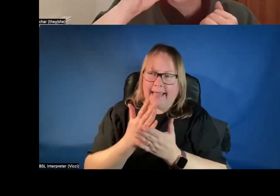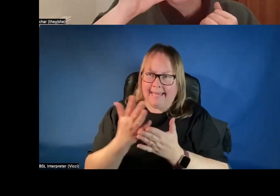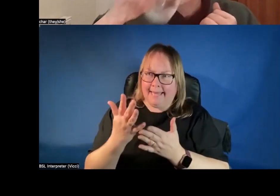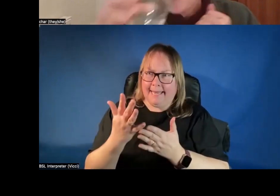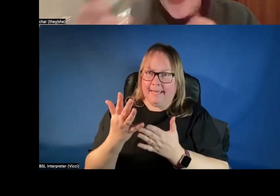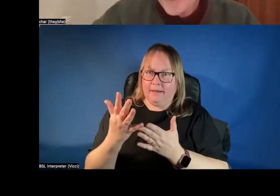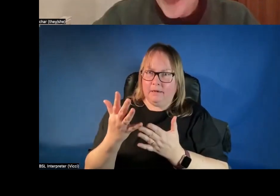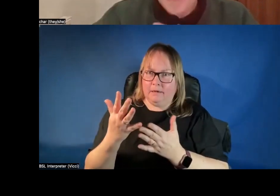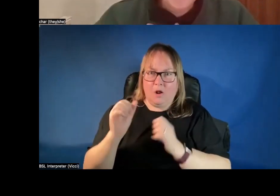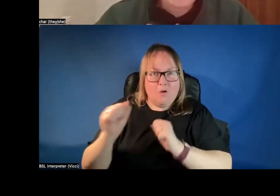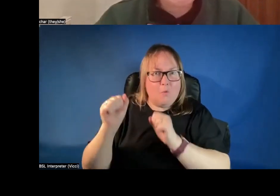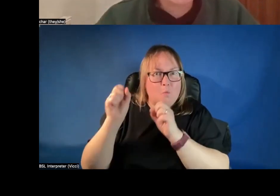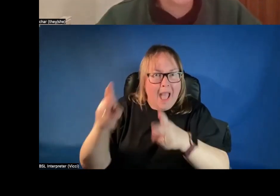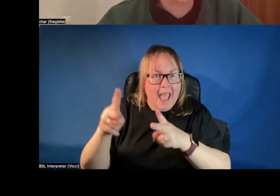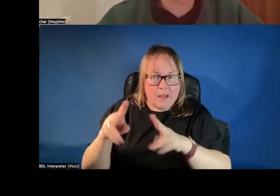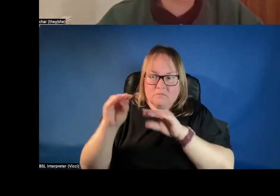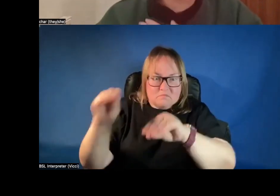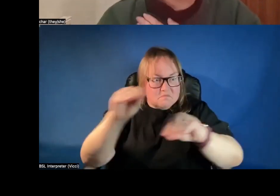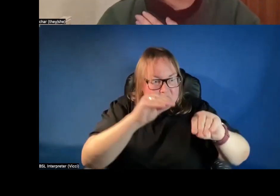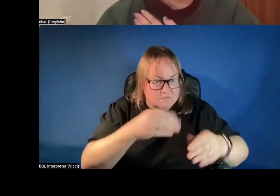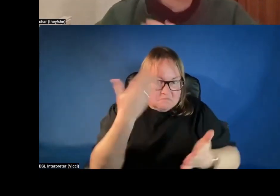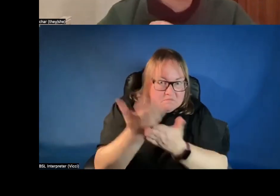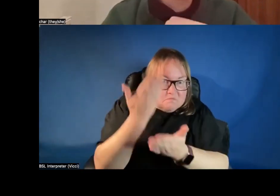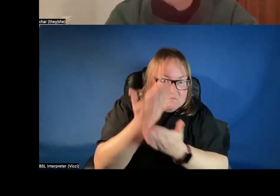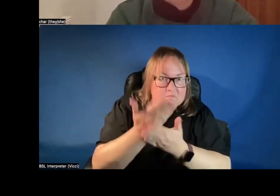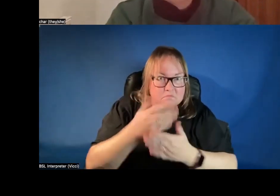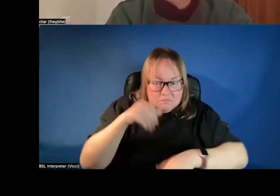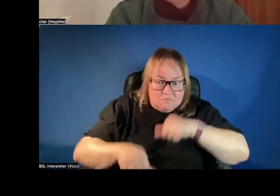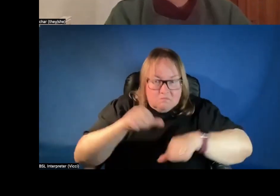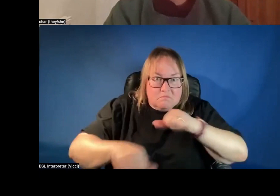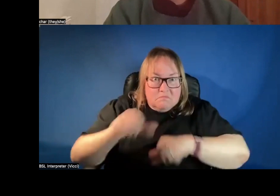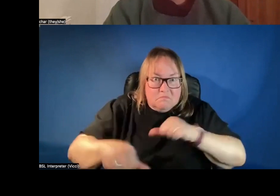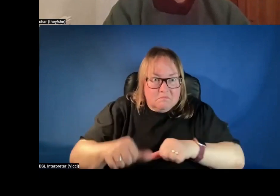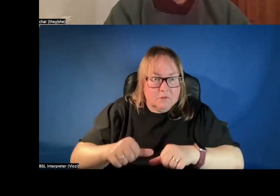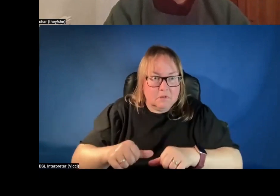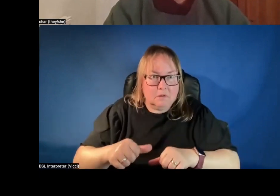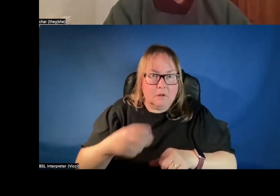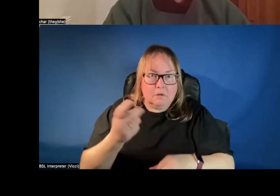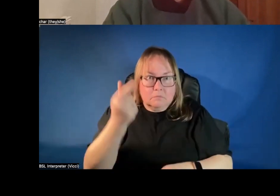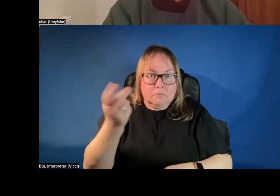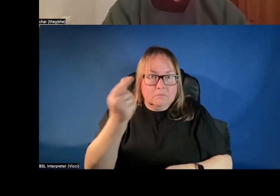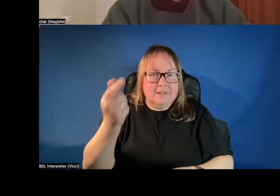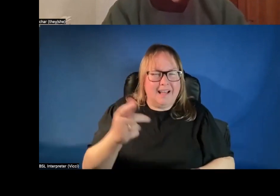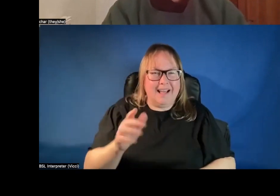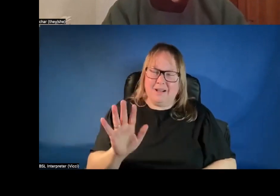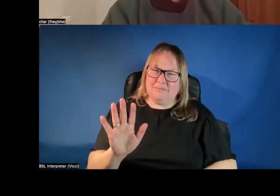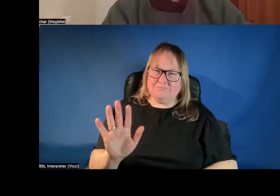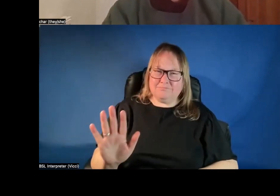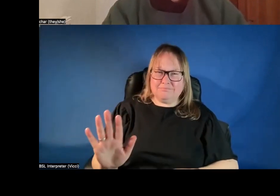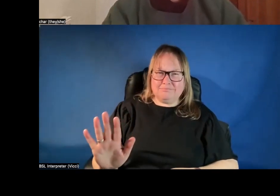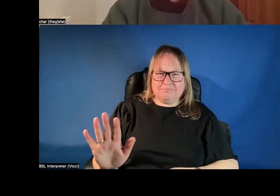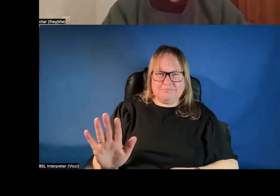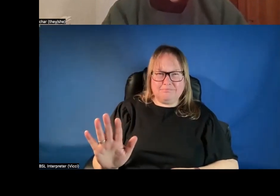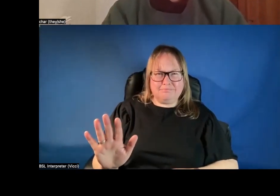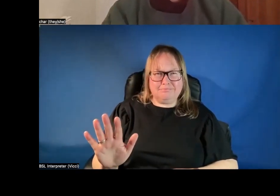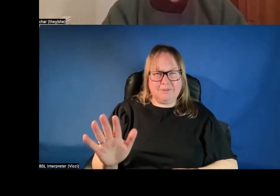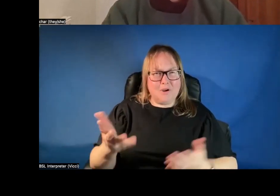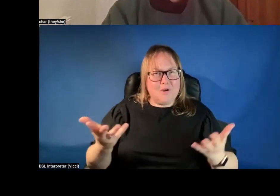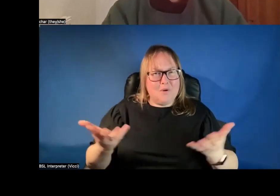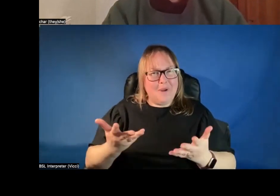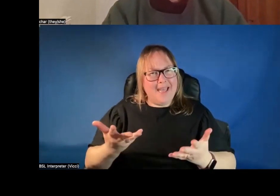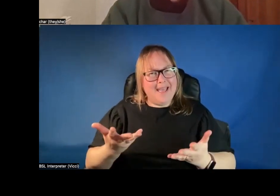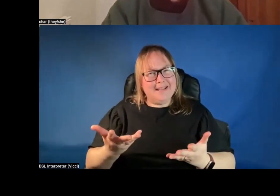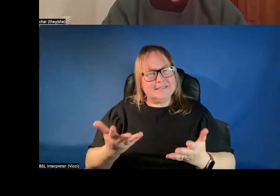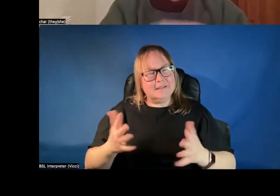Yeah, it's yeah, giving space, I think. Yeah, it's I think there's